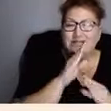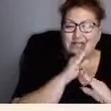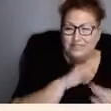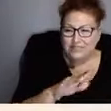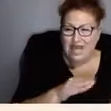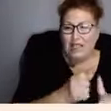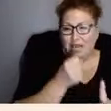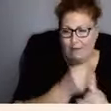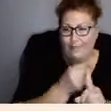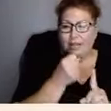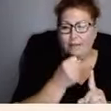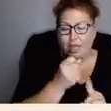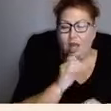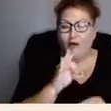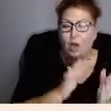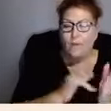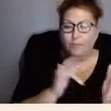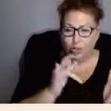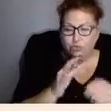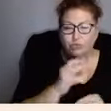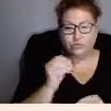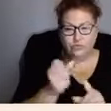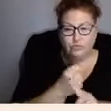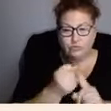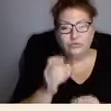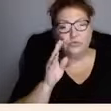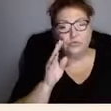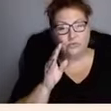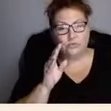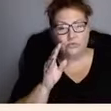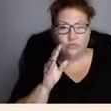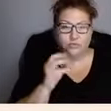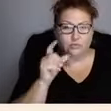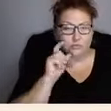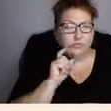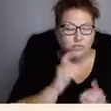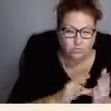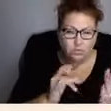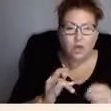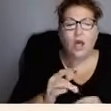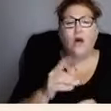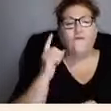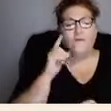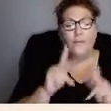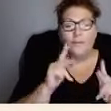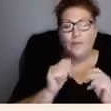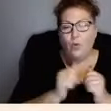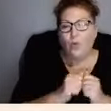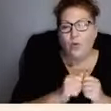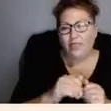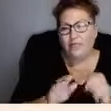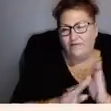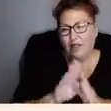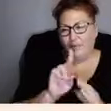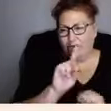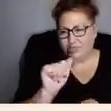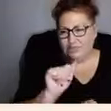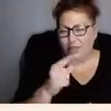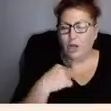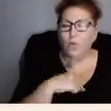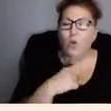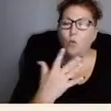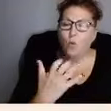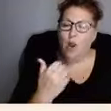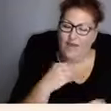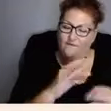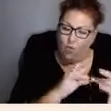epidemic of abuse and neglect and exploitation committed against individuals with developmental disabilities. We want to have a coordinated